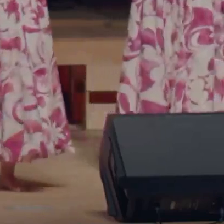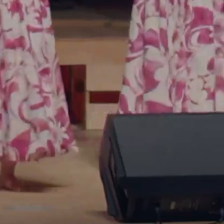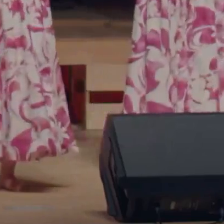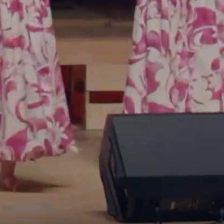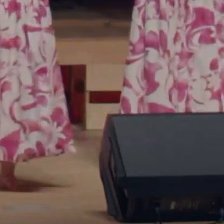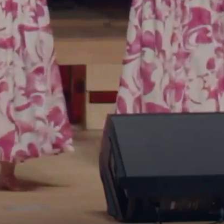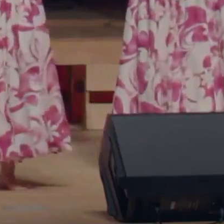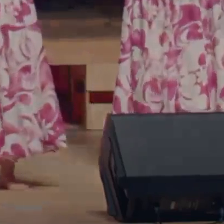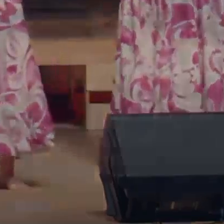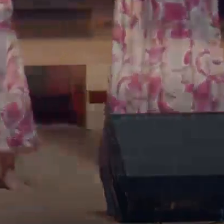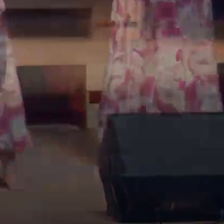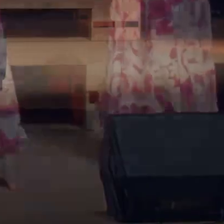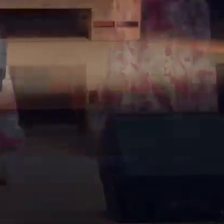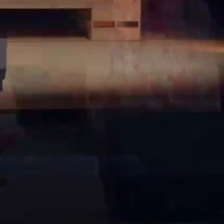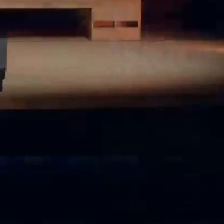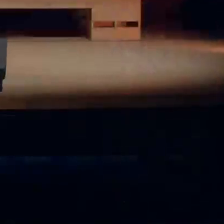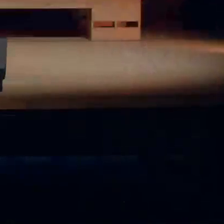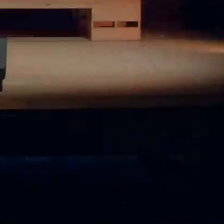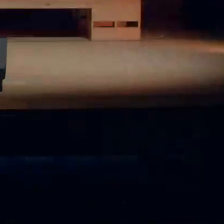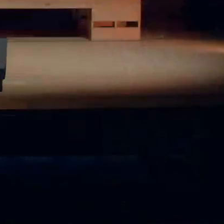you would be denied.